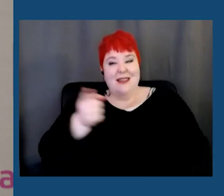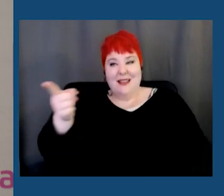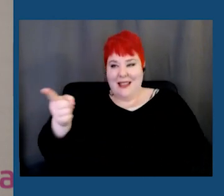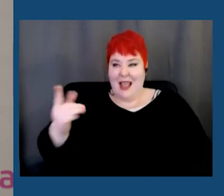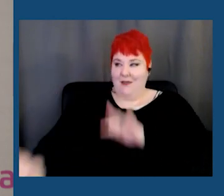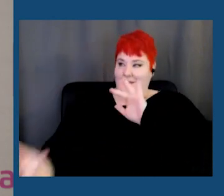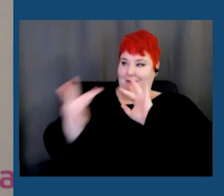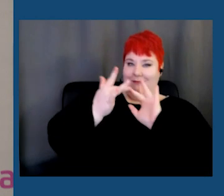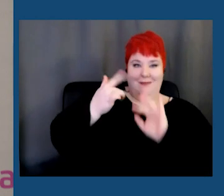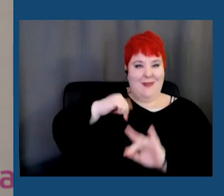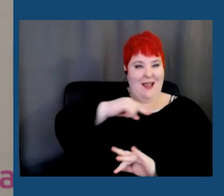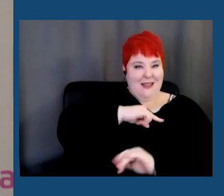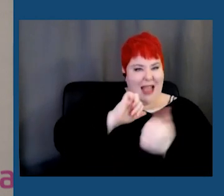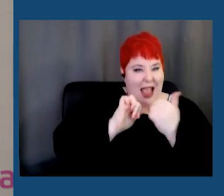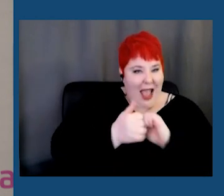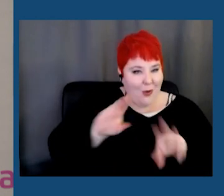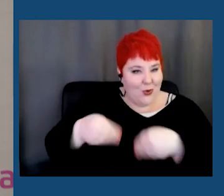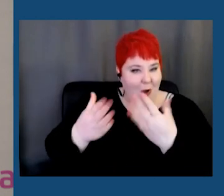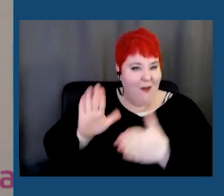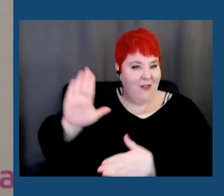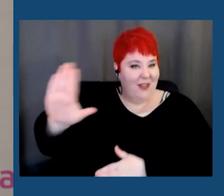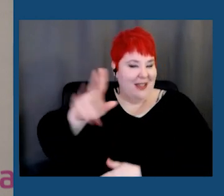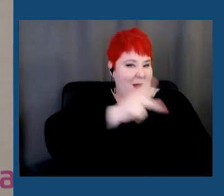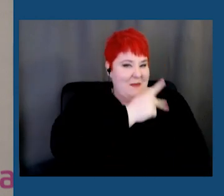assistance on how to offer it to their patients.